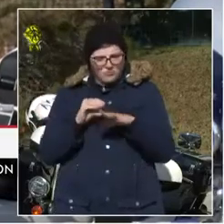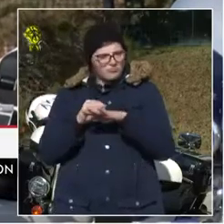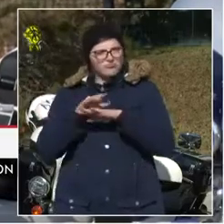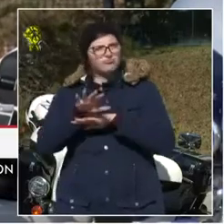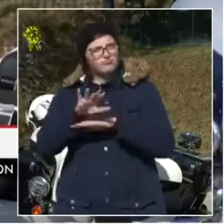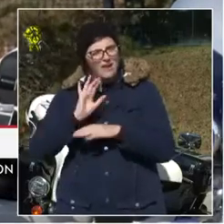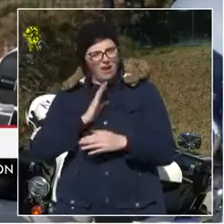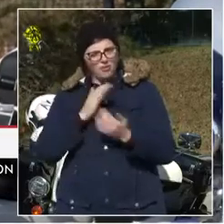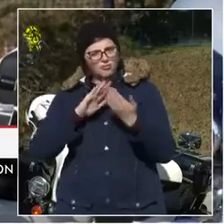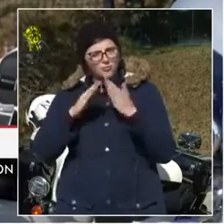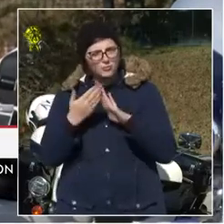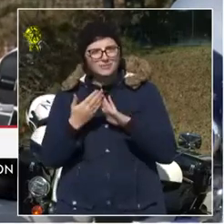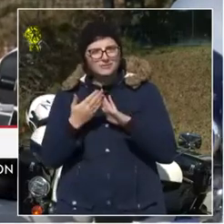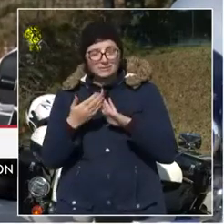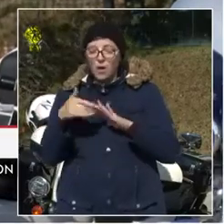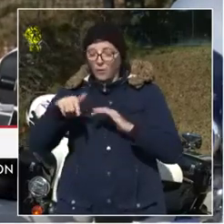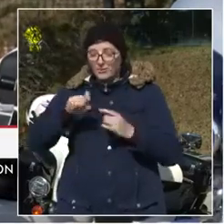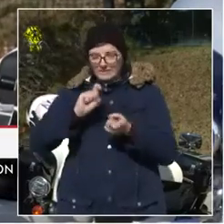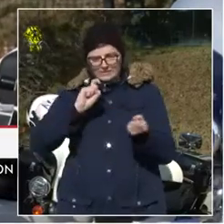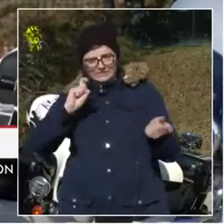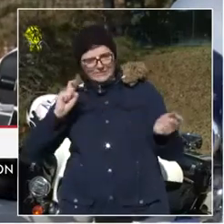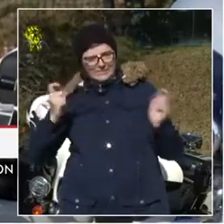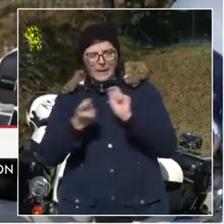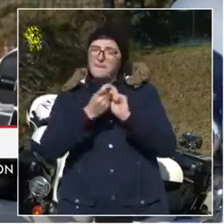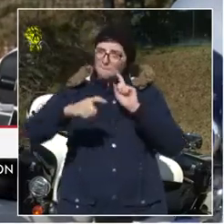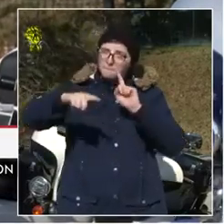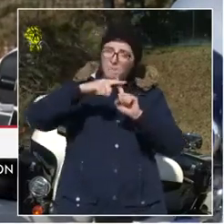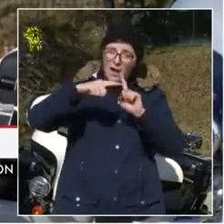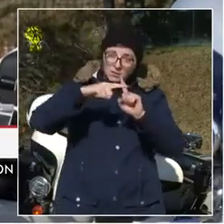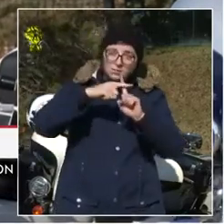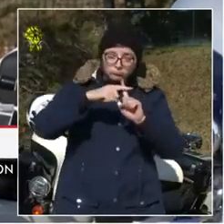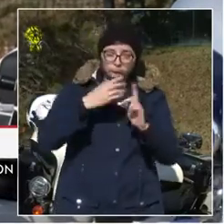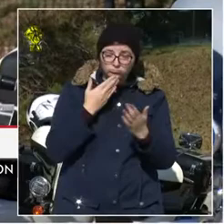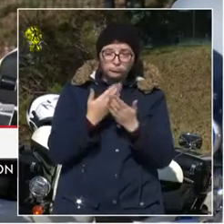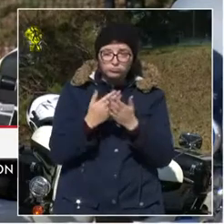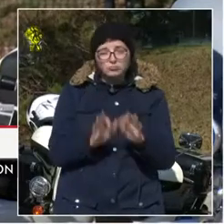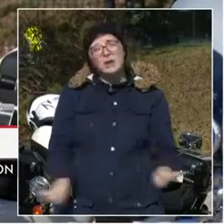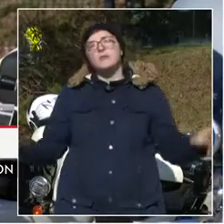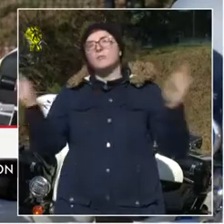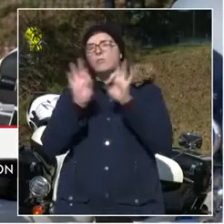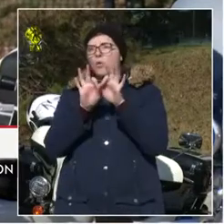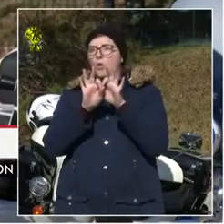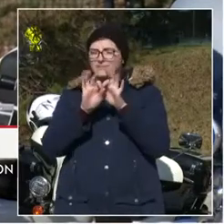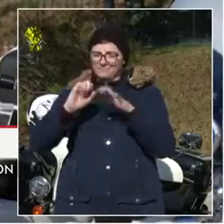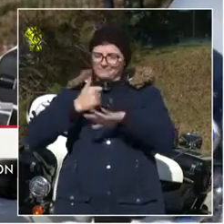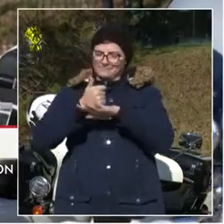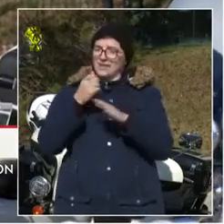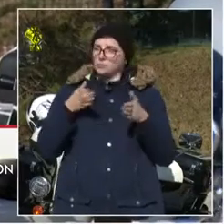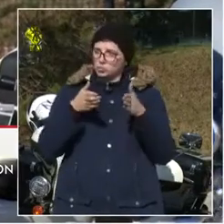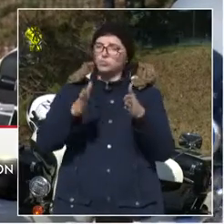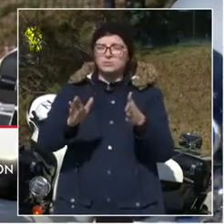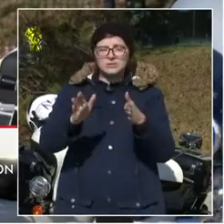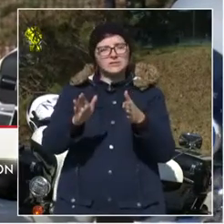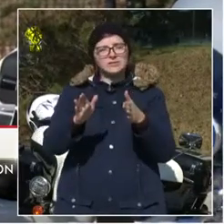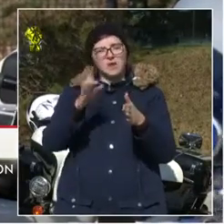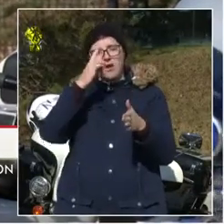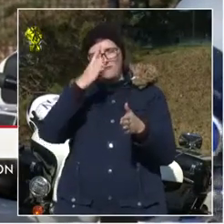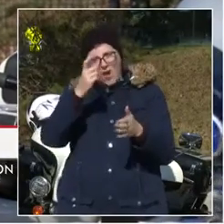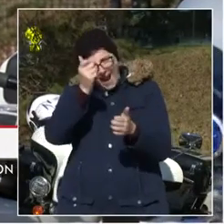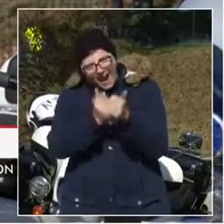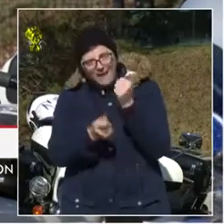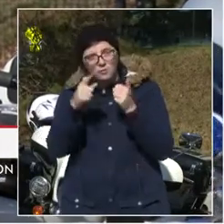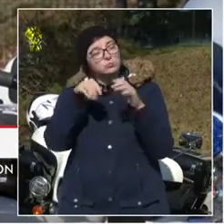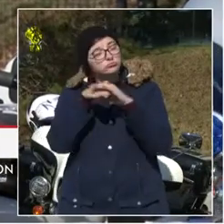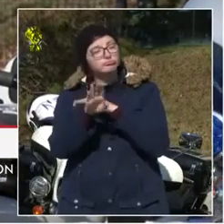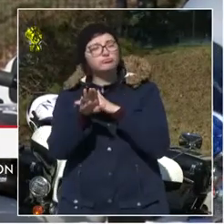this shift is positive in many ways, it's become more important than ever that we design our streets in such a way for all users, and